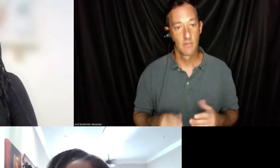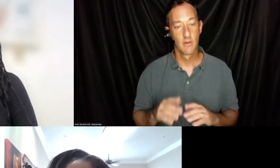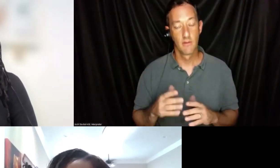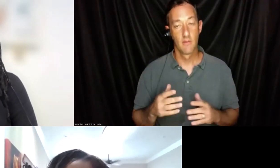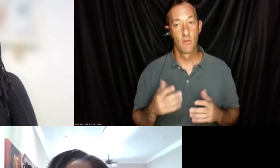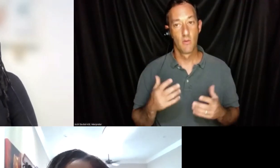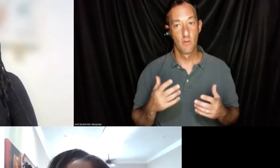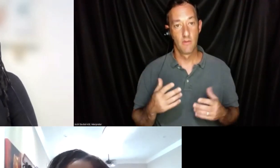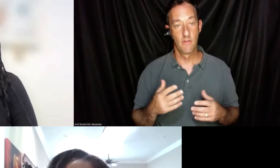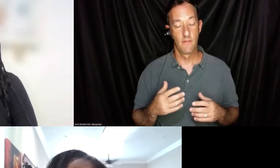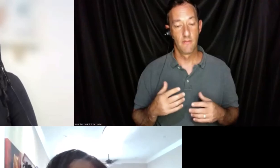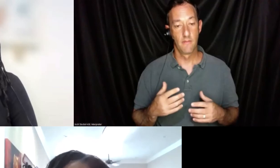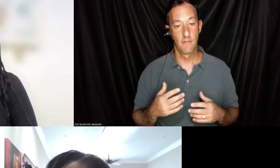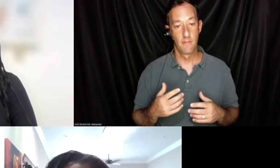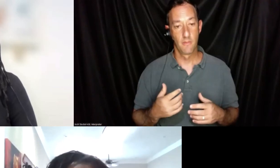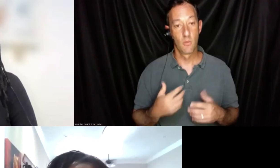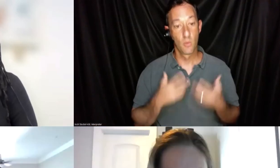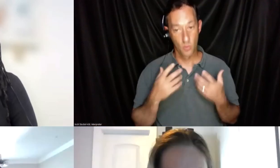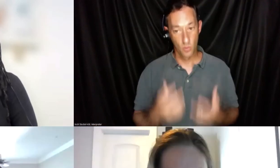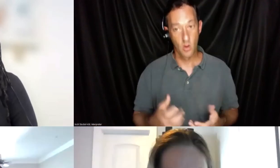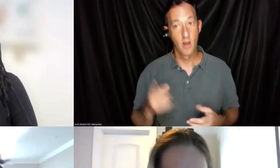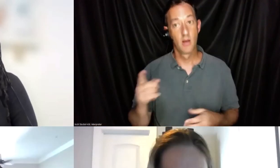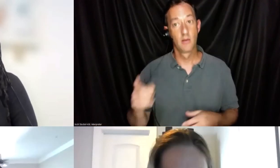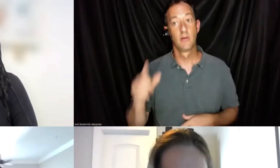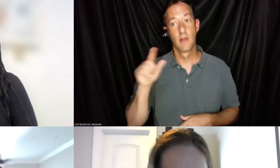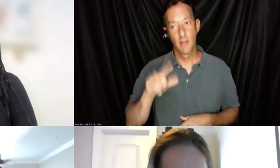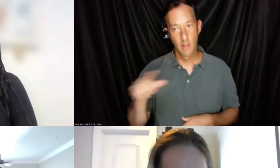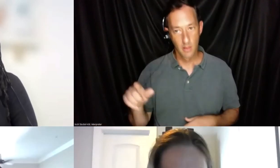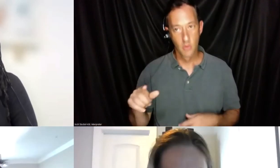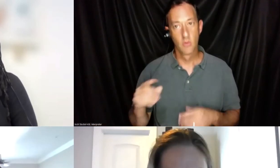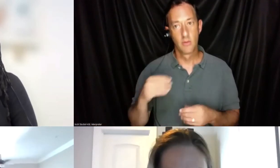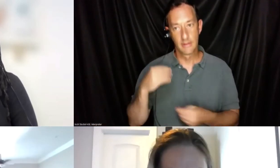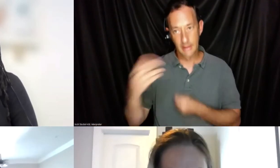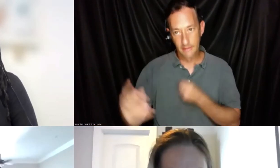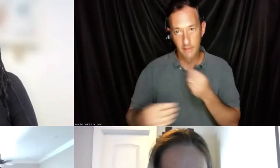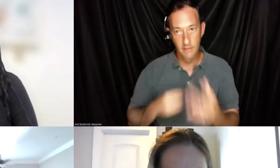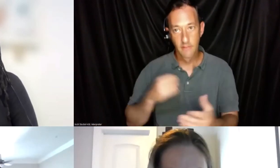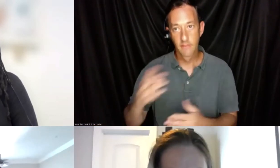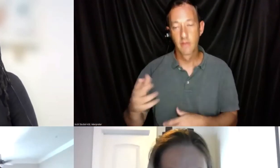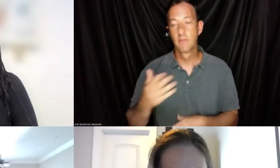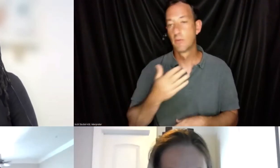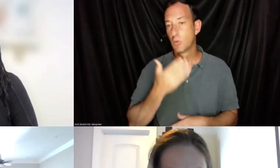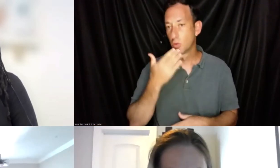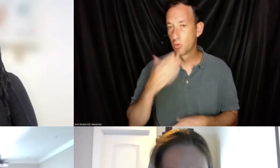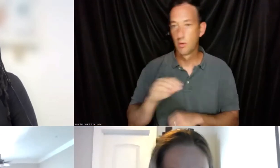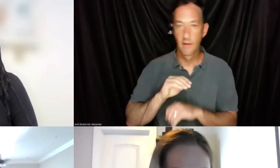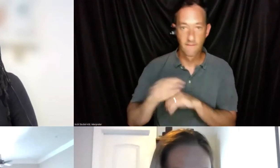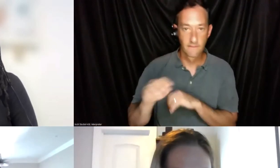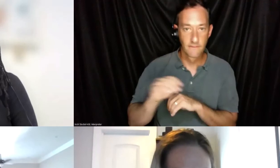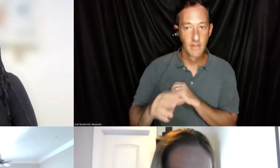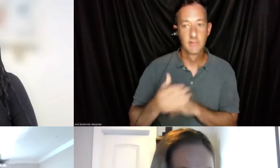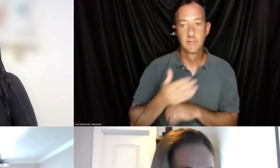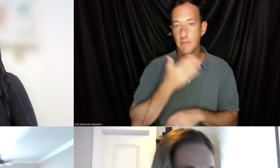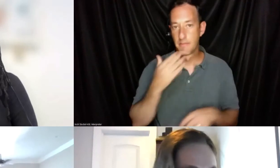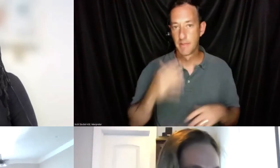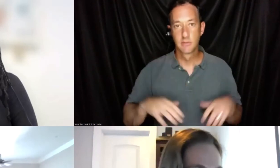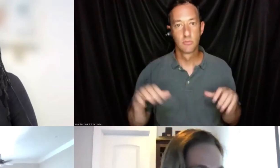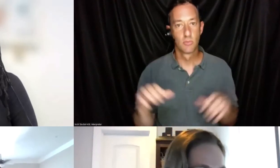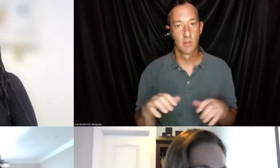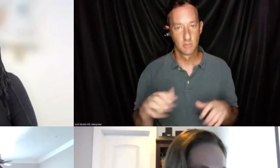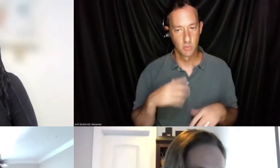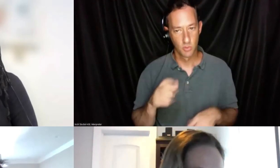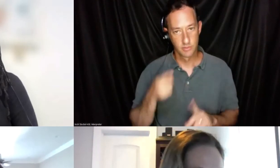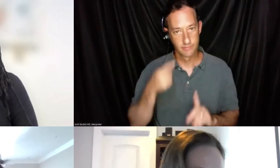given housing providers some practical advice and best practices, I'd like to specifically ask